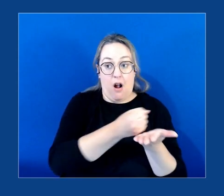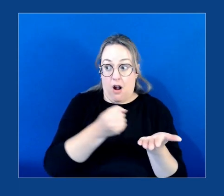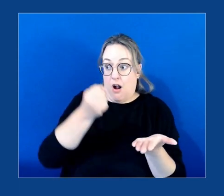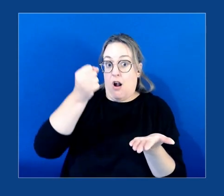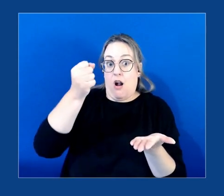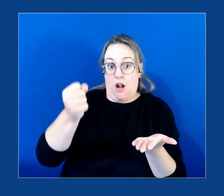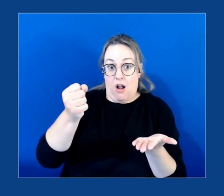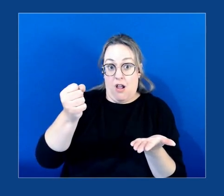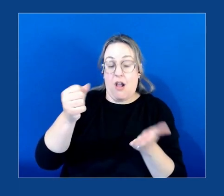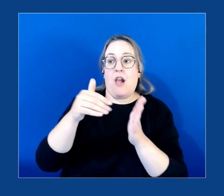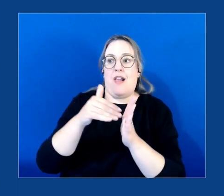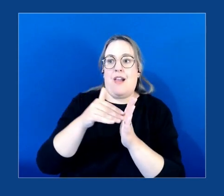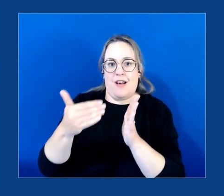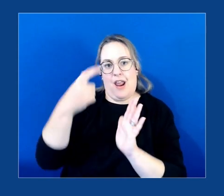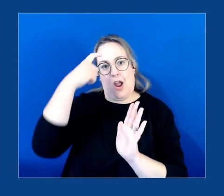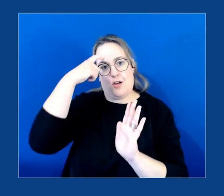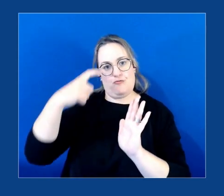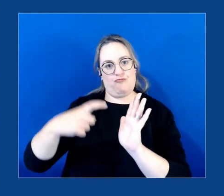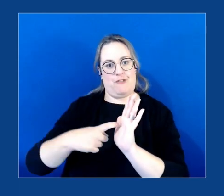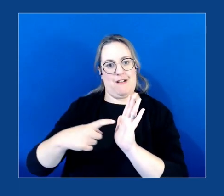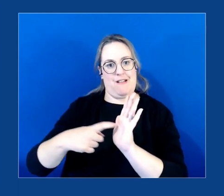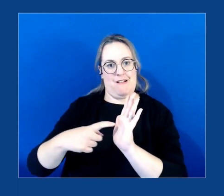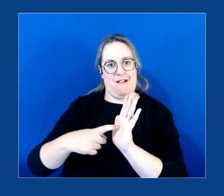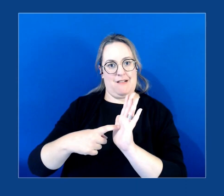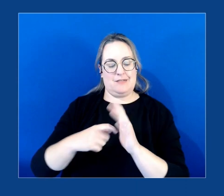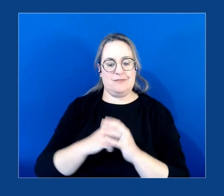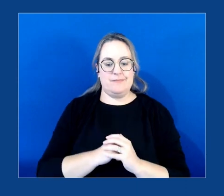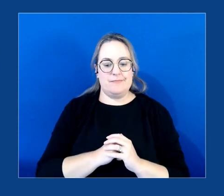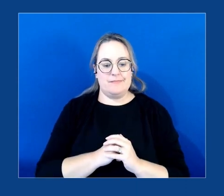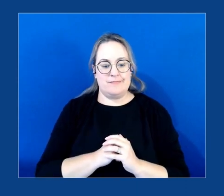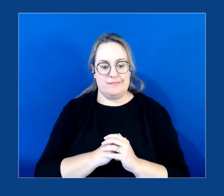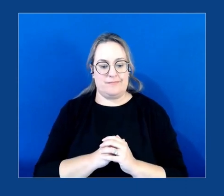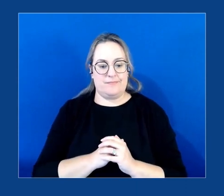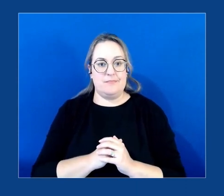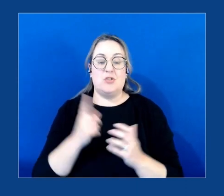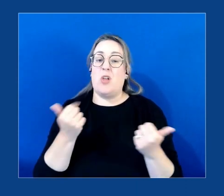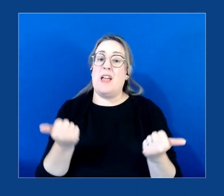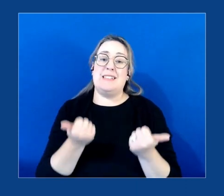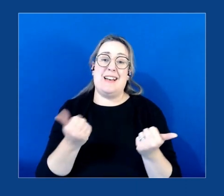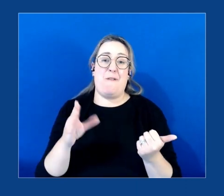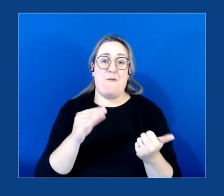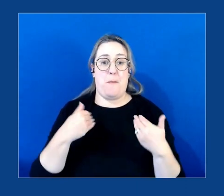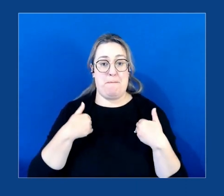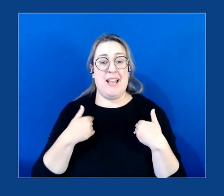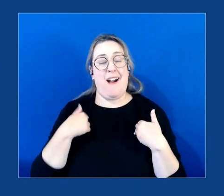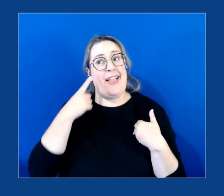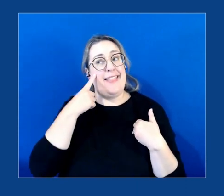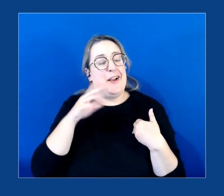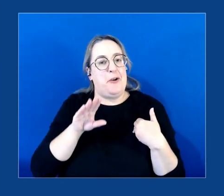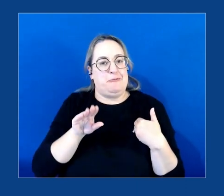been recognised in that way. So that's probably more than enough from me. I'll stop there.